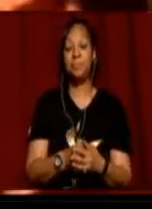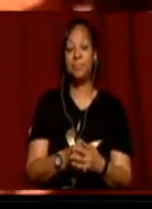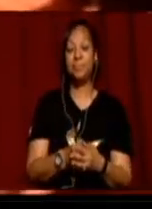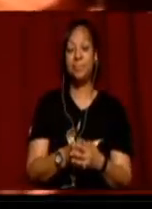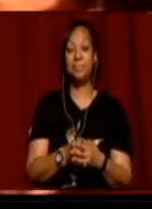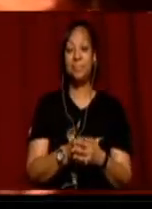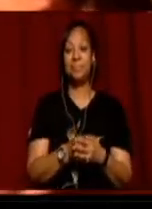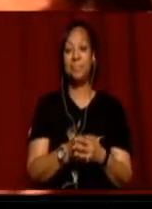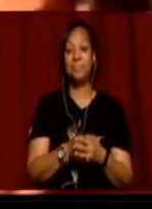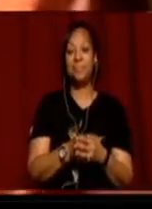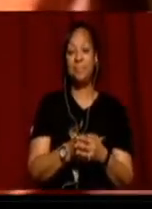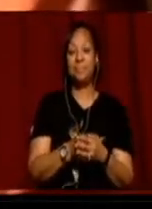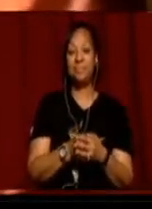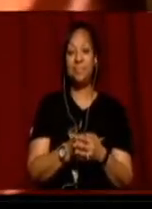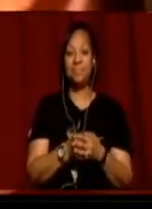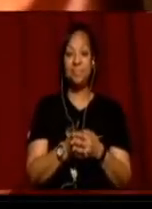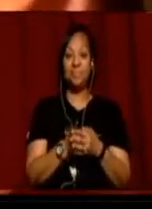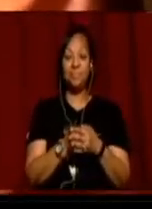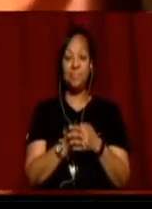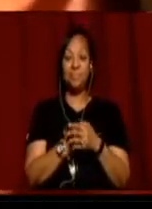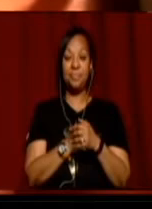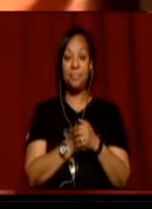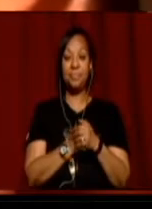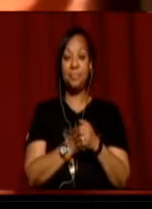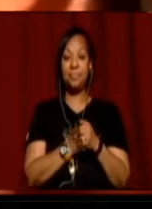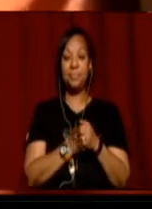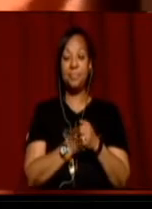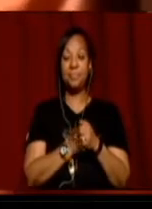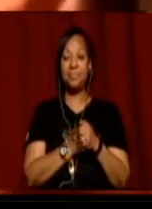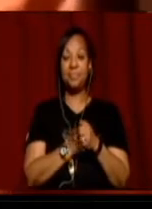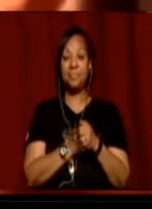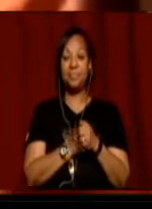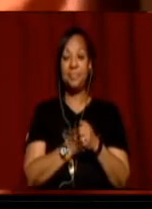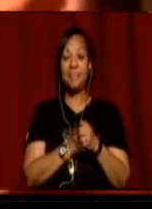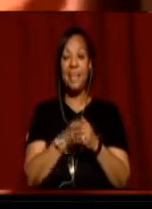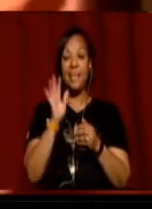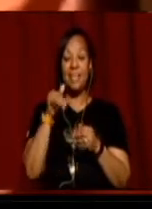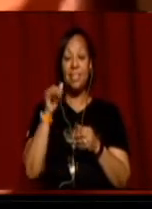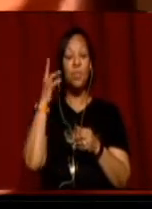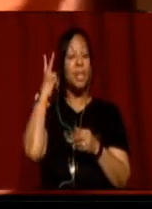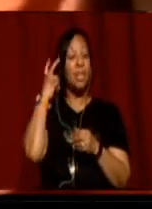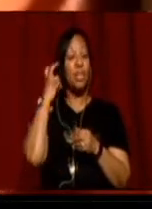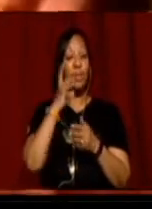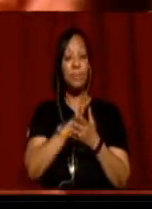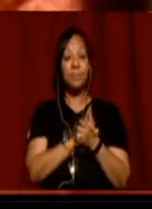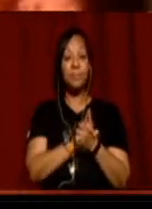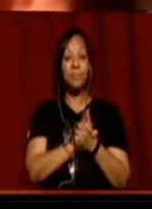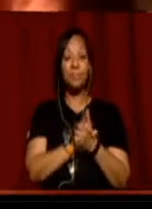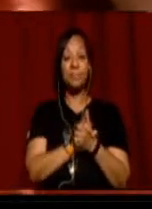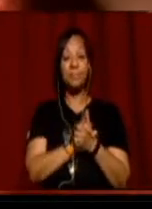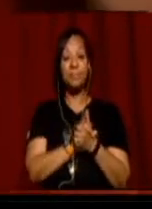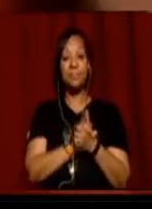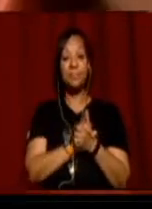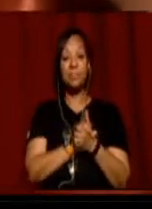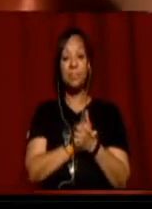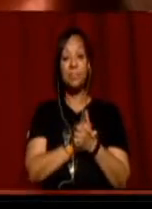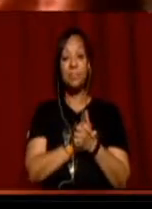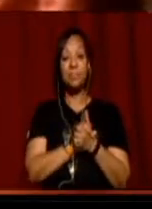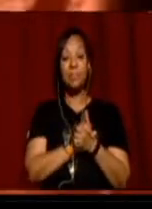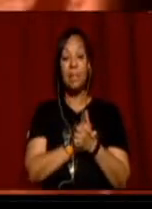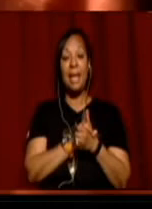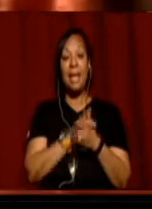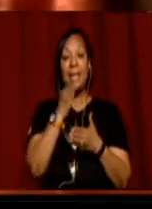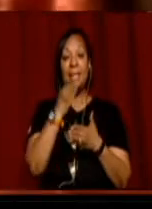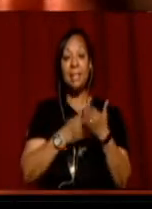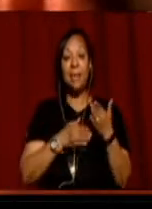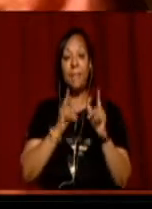Oh, yeah, we got you. Yes, we can. Am I online? Yes, we can hear you. Okay. Very good. Yeah. So some of